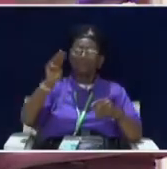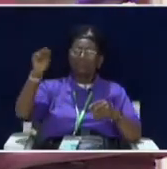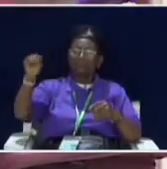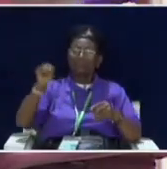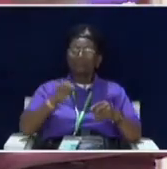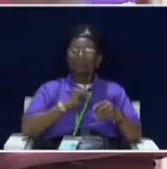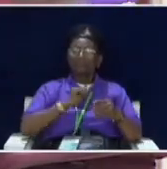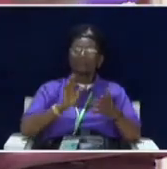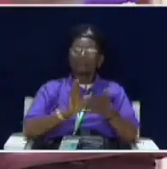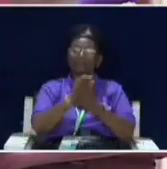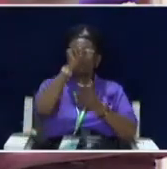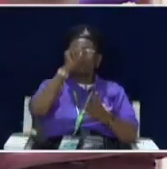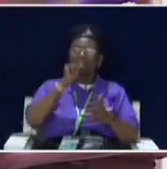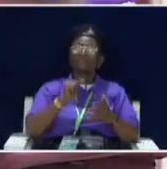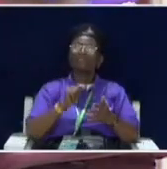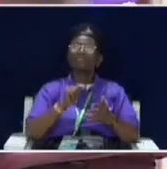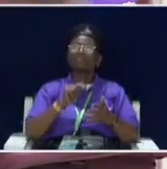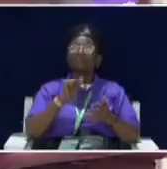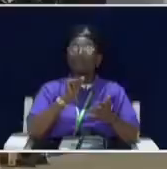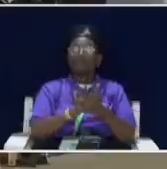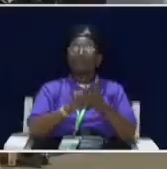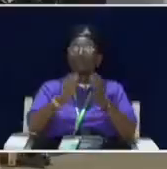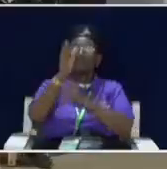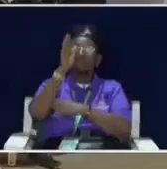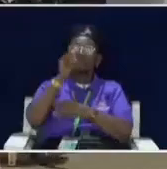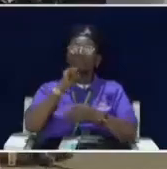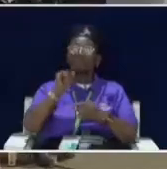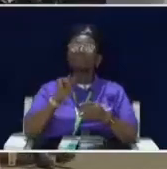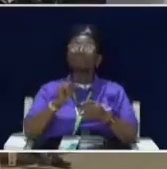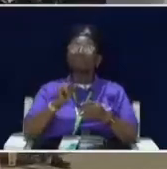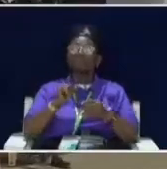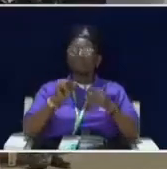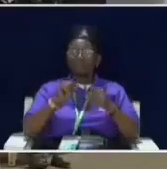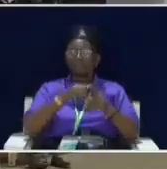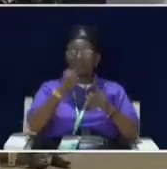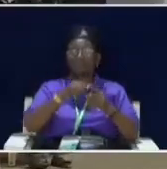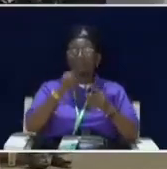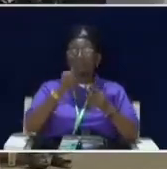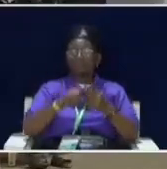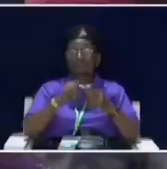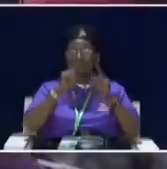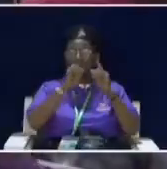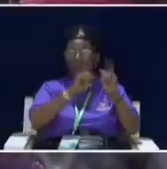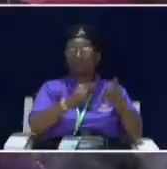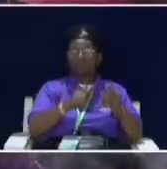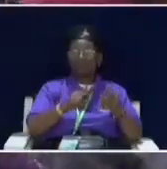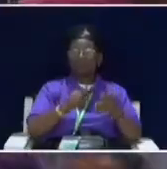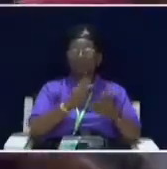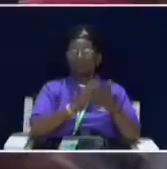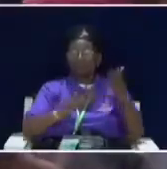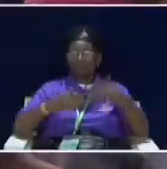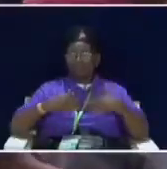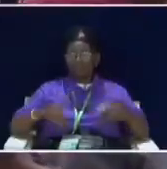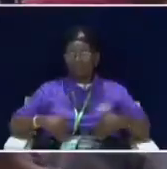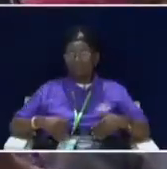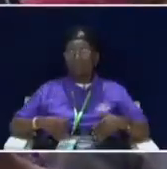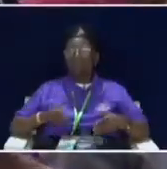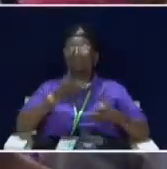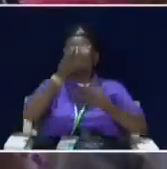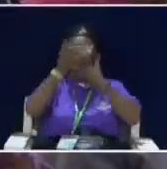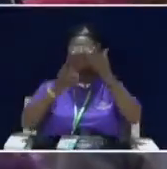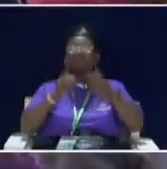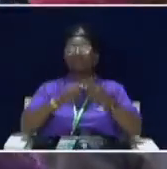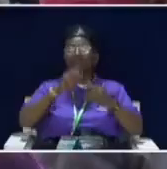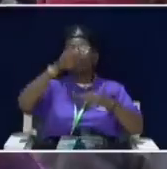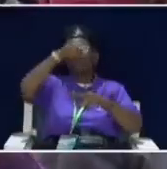I believe God is about to hear the prayer of somebody tonight. Mo mọ̀ dájú pé Ọlọ́run máa ó fẹ́ gbọ́ àdúrà ẹnìkan ní ìlálẹ̀